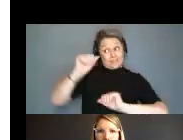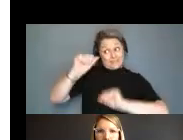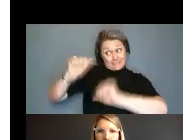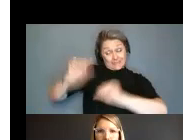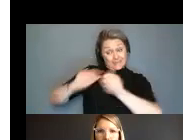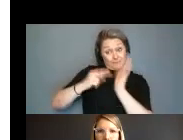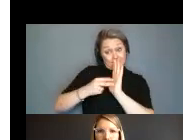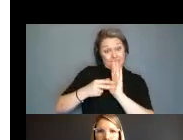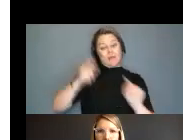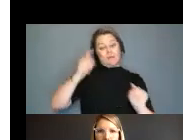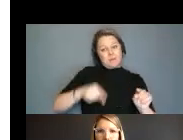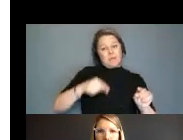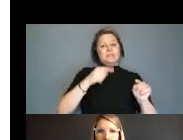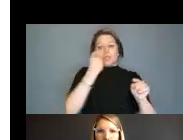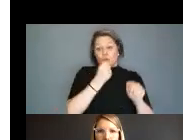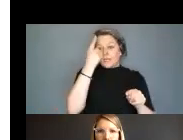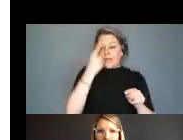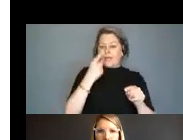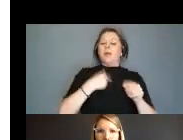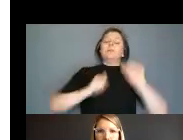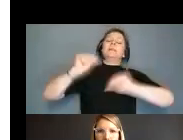very clear on what they're assessing.